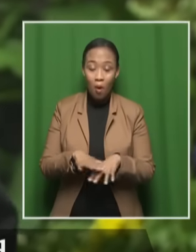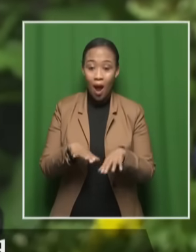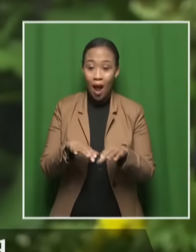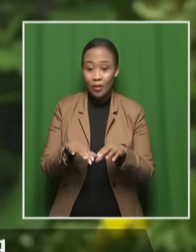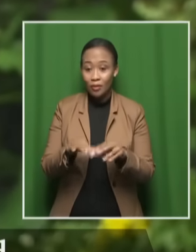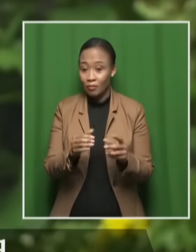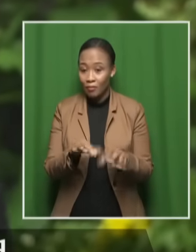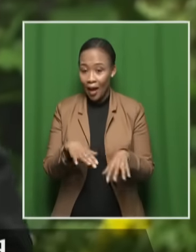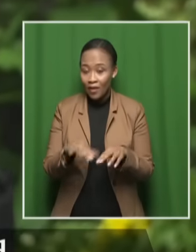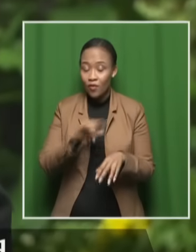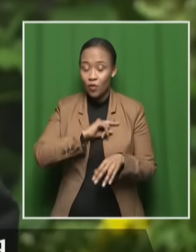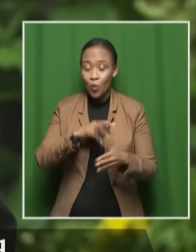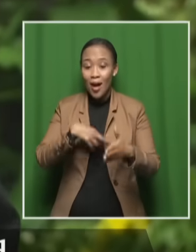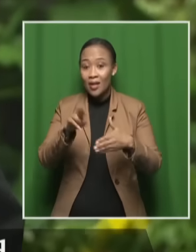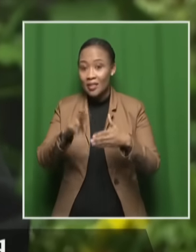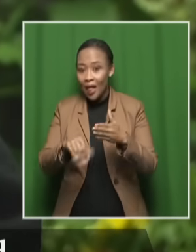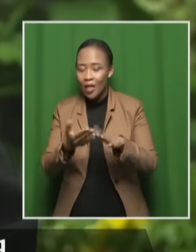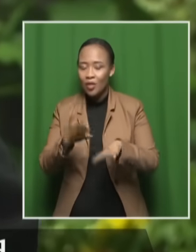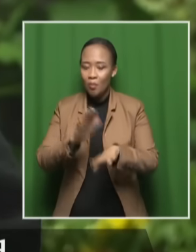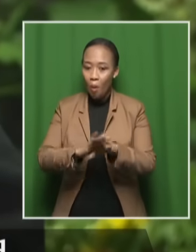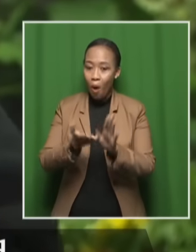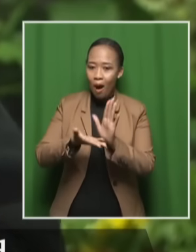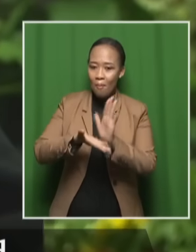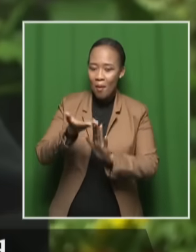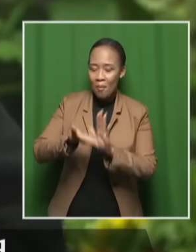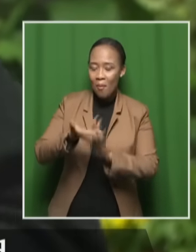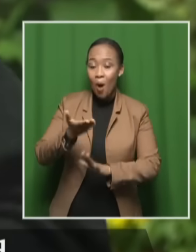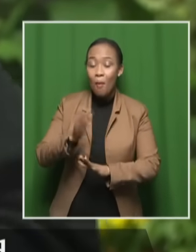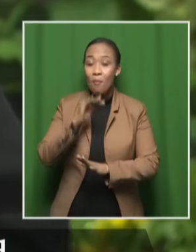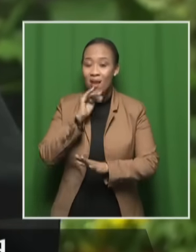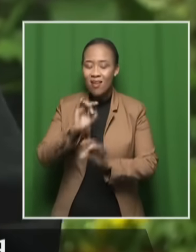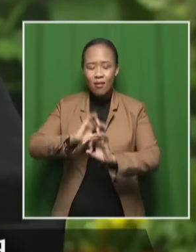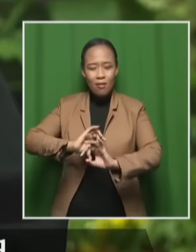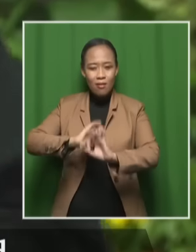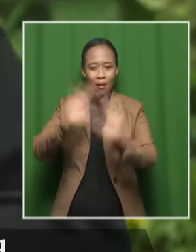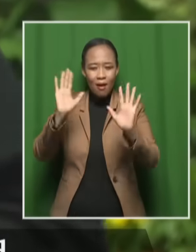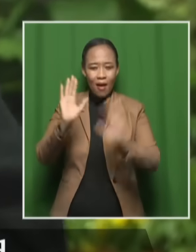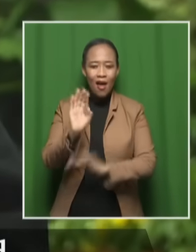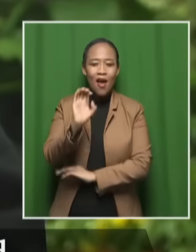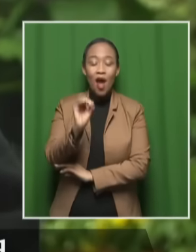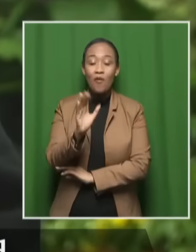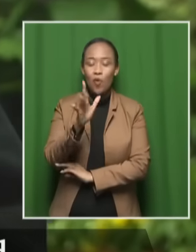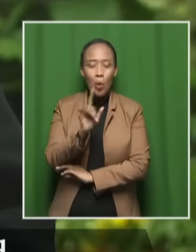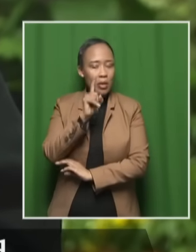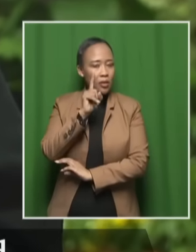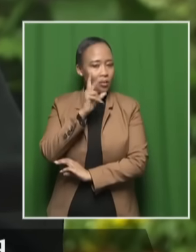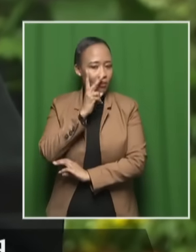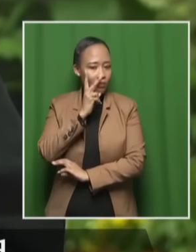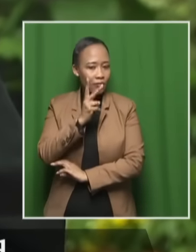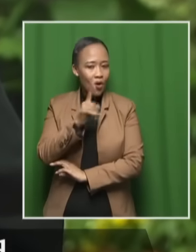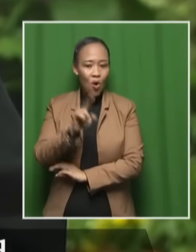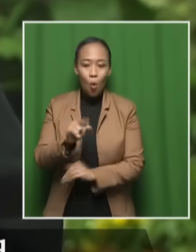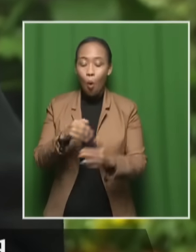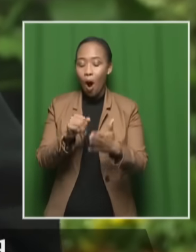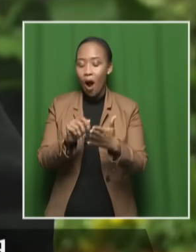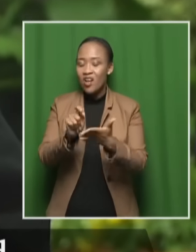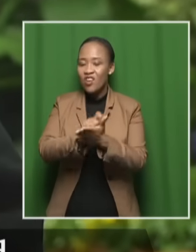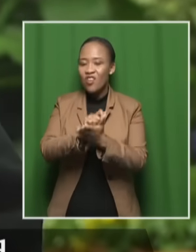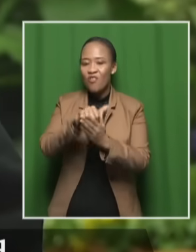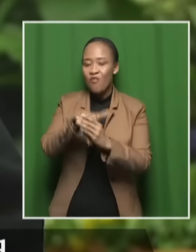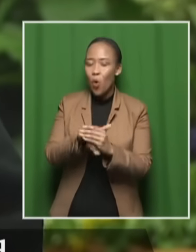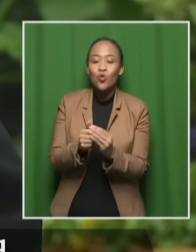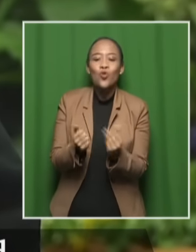as more the picture becomes clearer and we can see where the votes are laying on. We